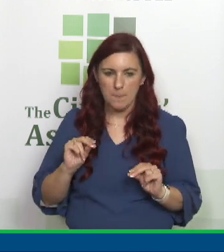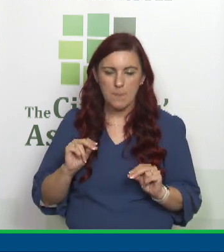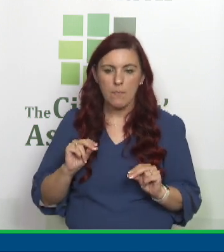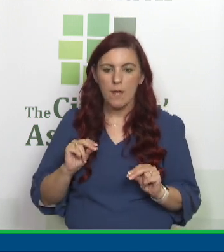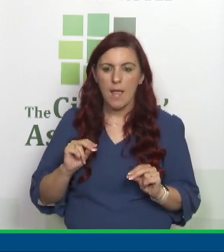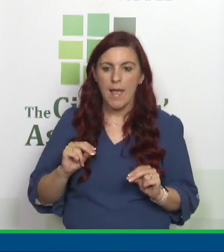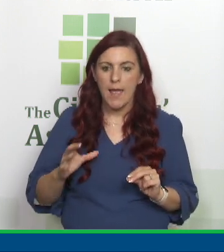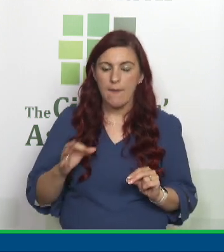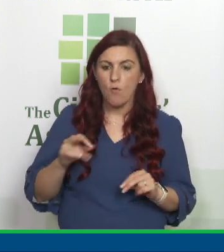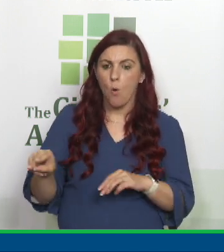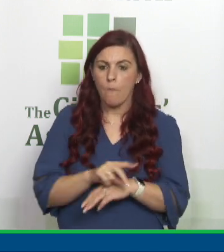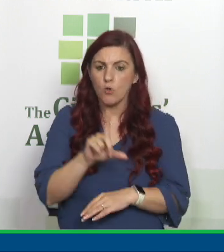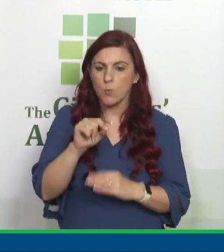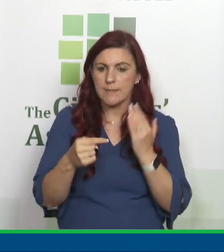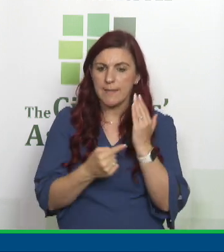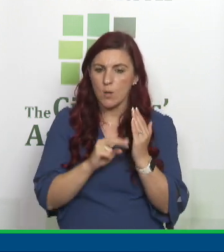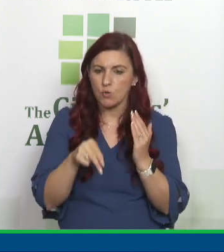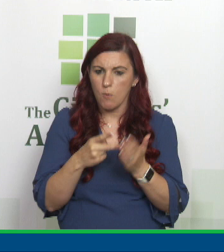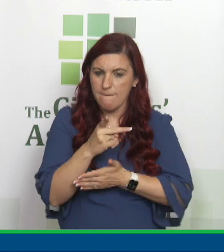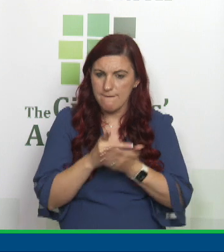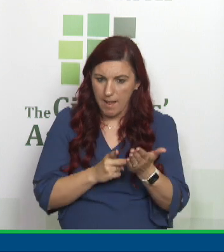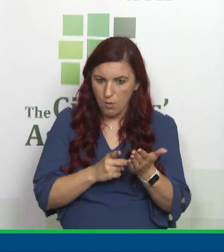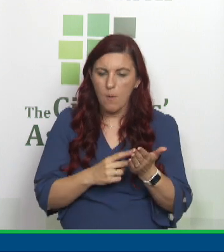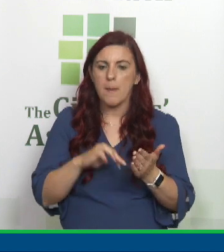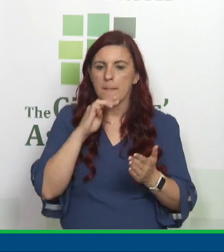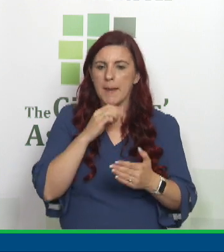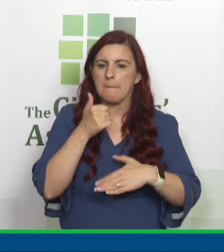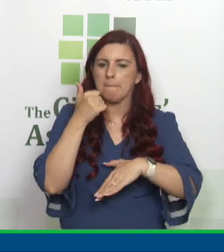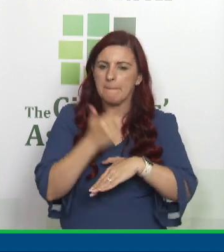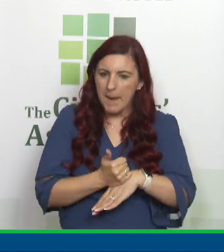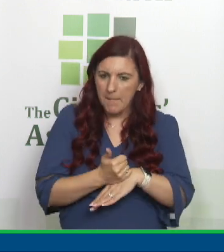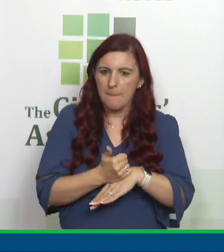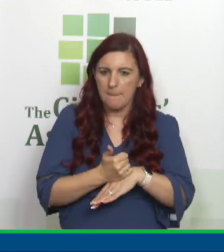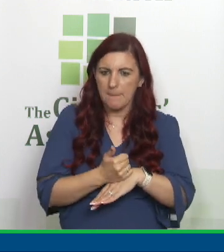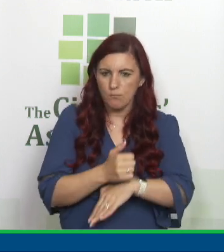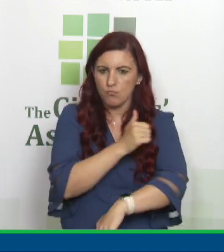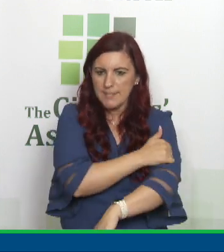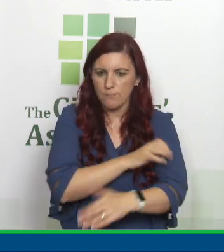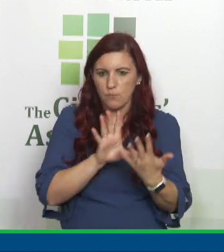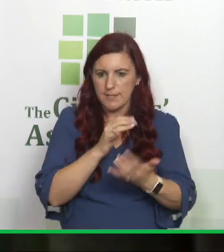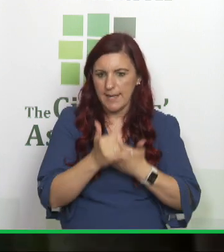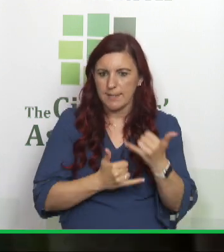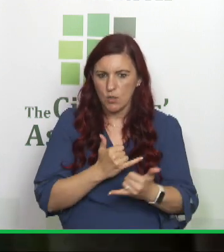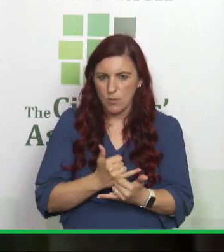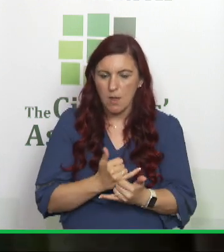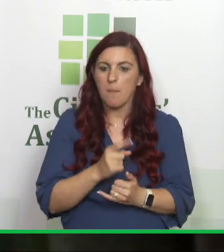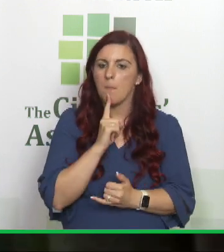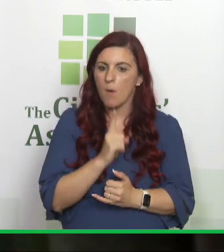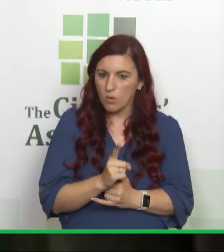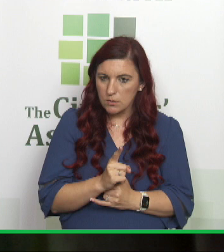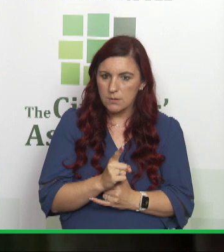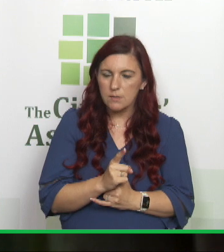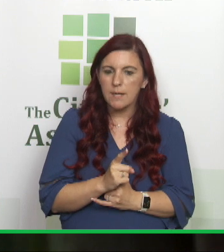is over €13,000, the minimum sentence is 10 years under Section 15A of the Misuse of Drugs Act. However, in